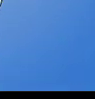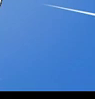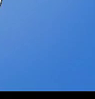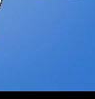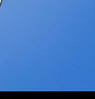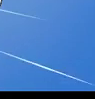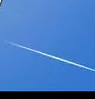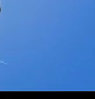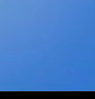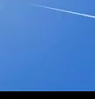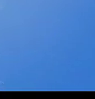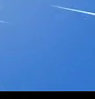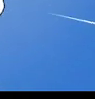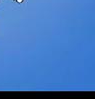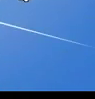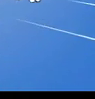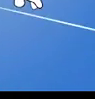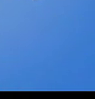come and study with Tanzania Institute of Education.